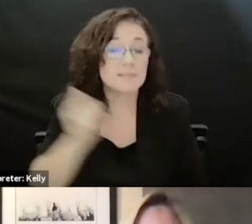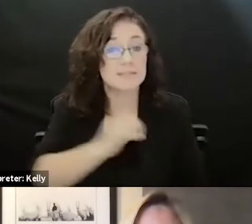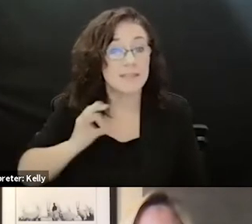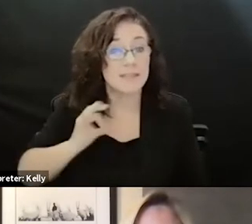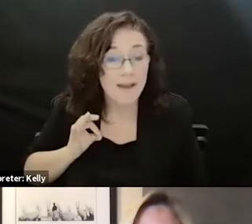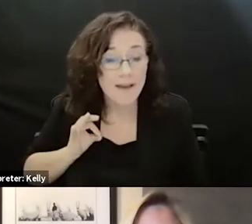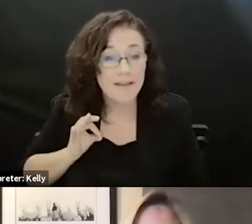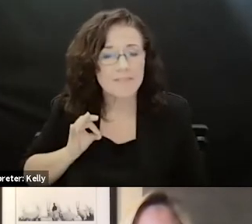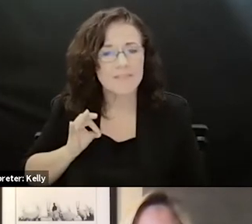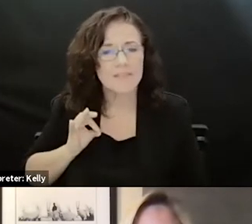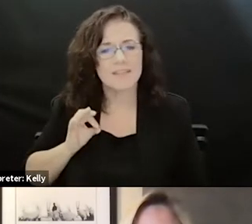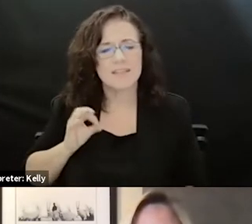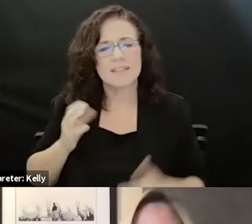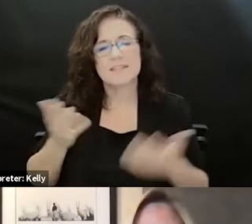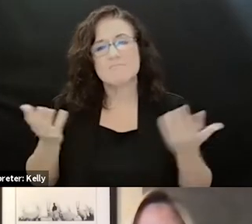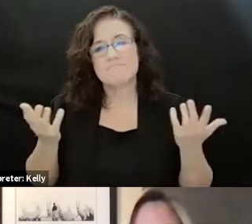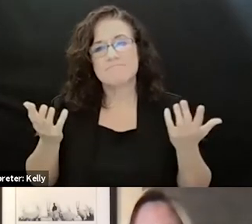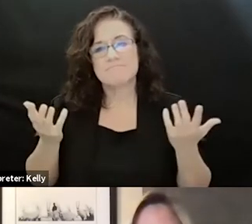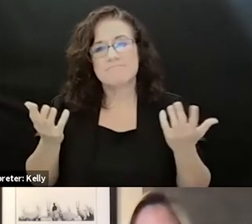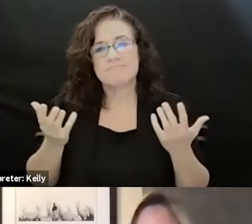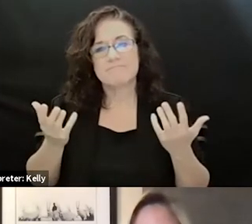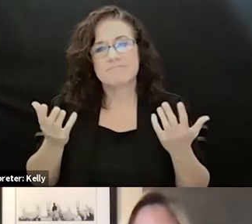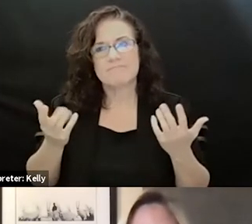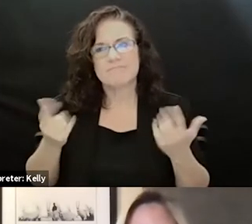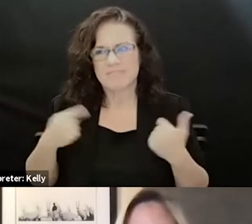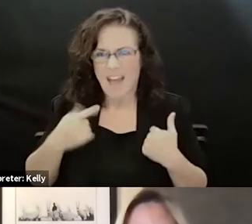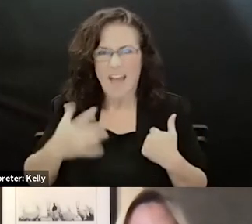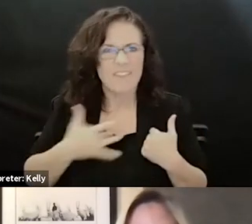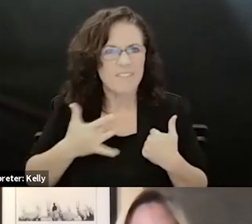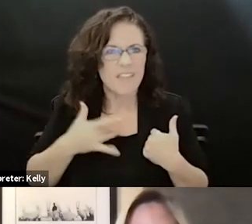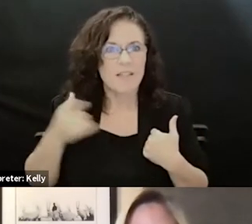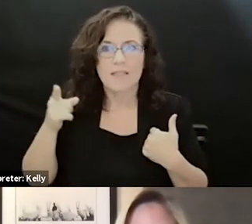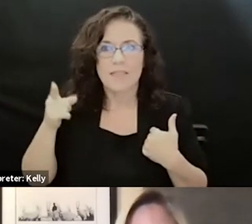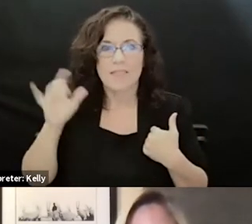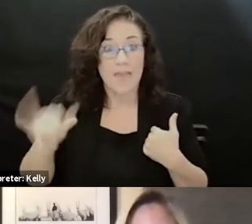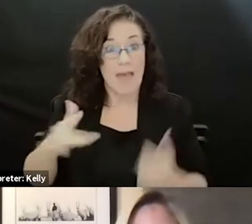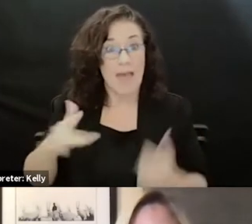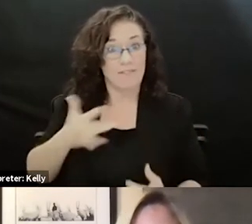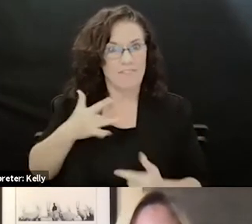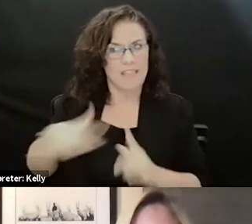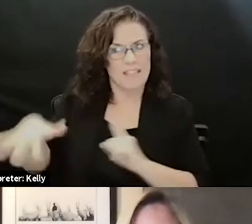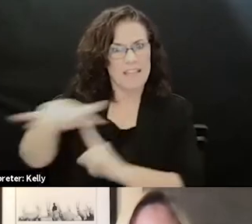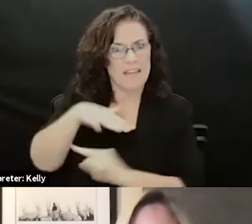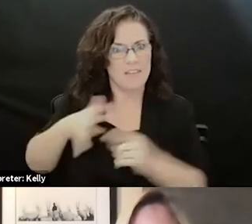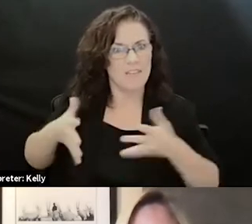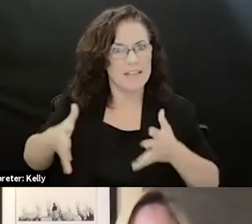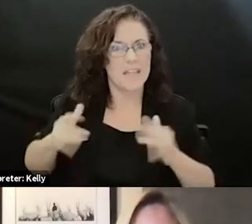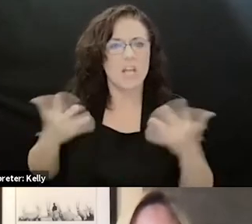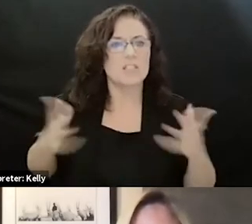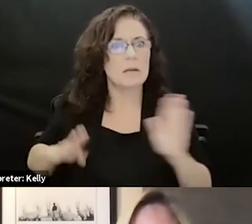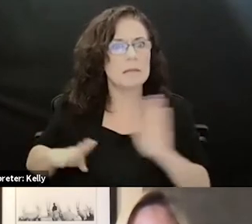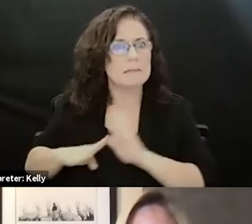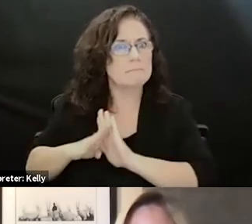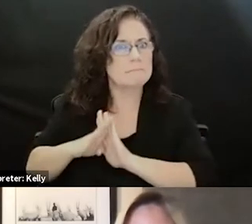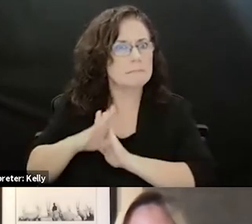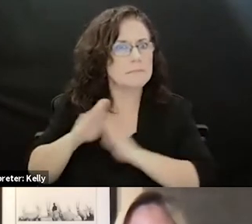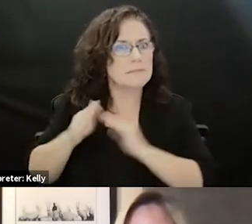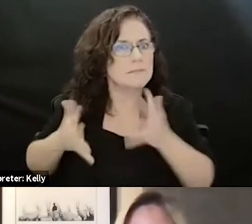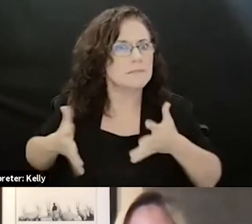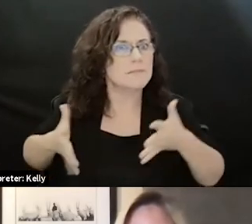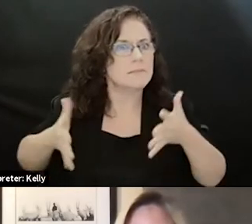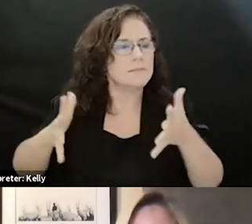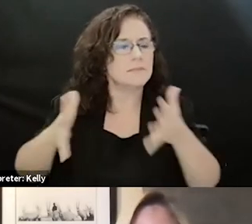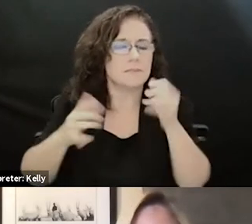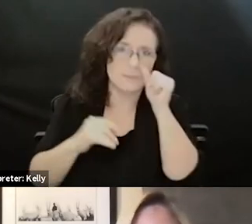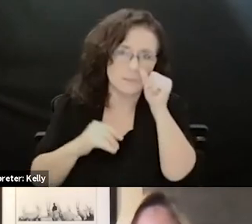it we it it's at another fever pitch right now and i'm sure sorry for that and i hope that tonight at least in a small